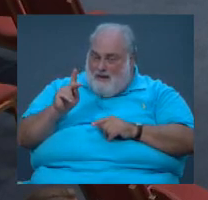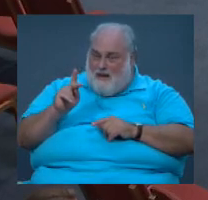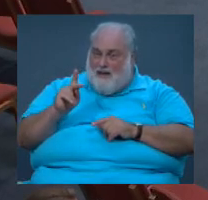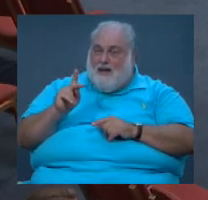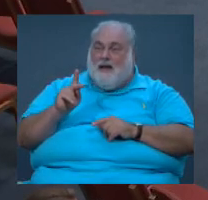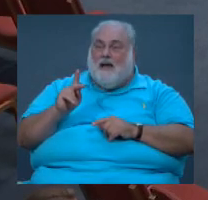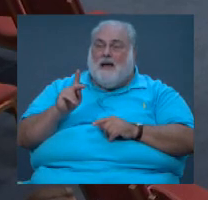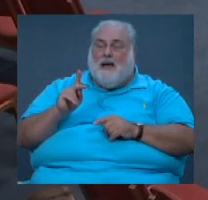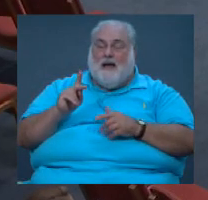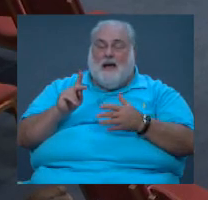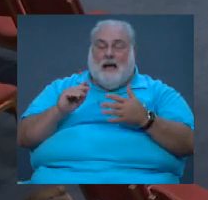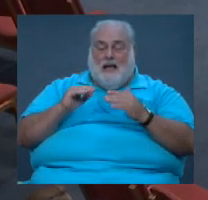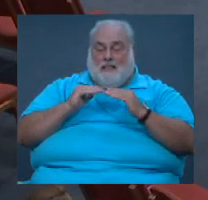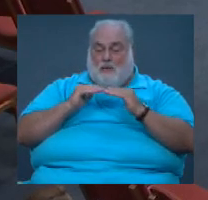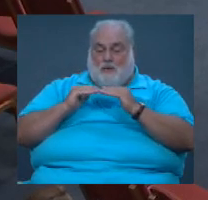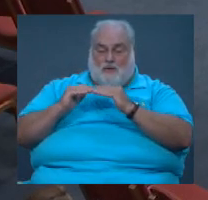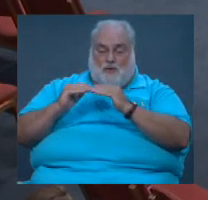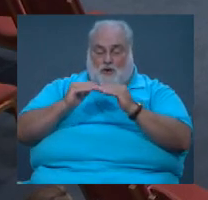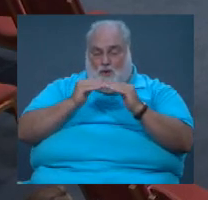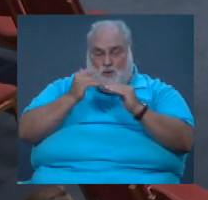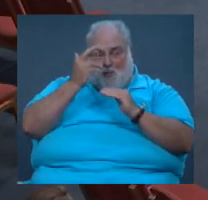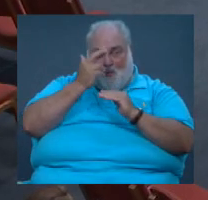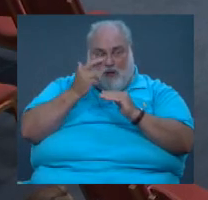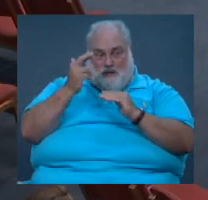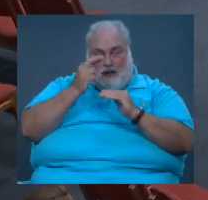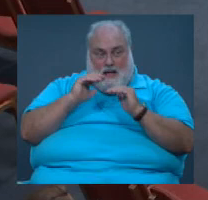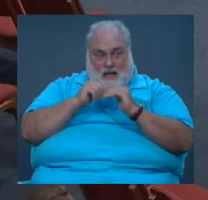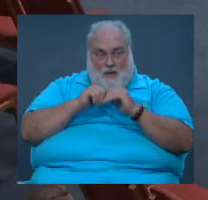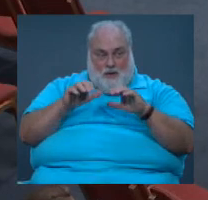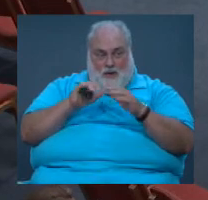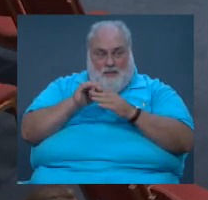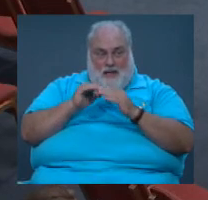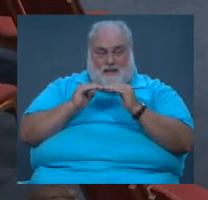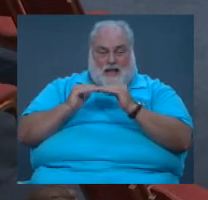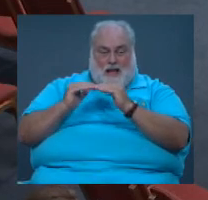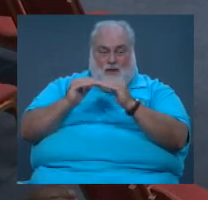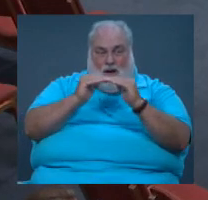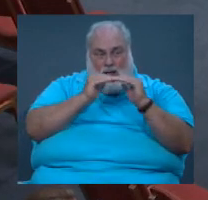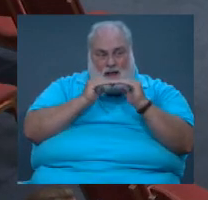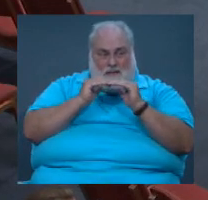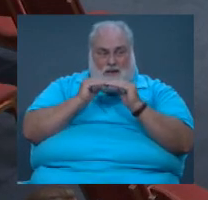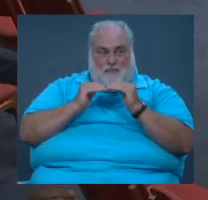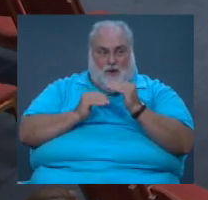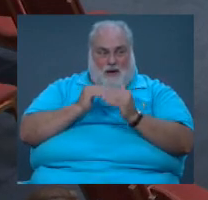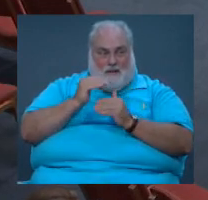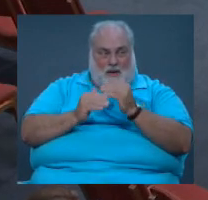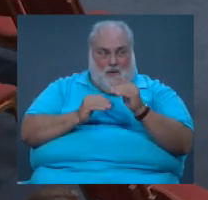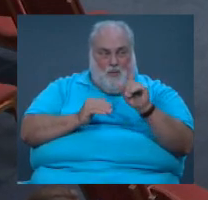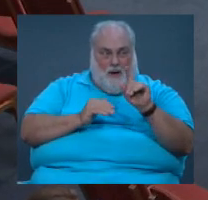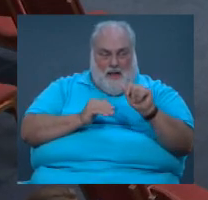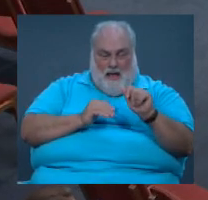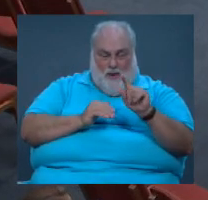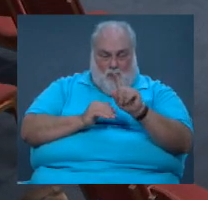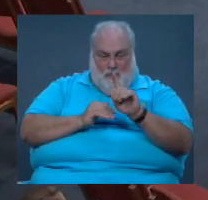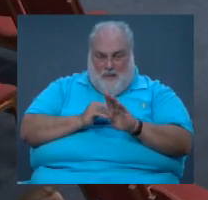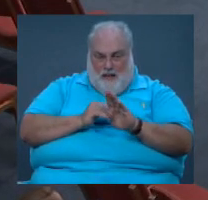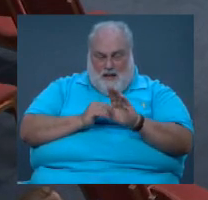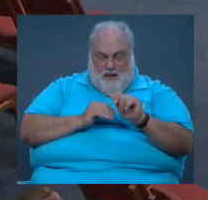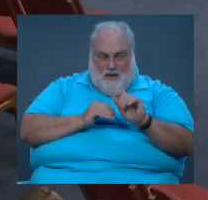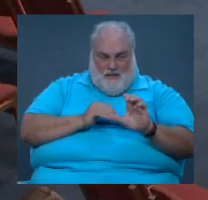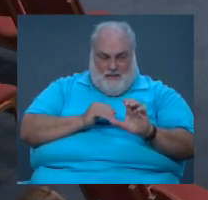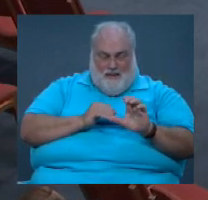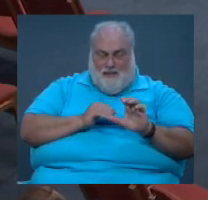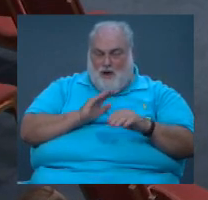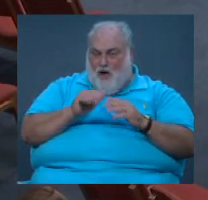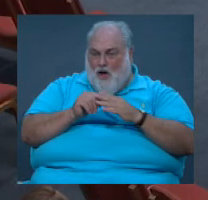not, there was no rhyme or reason on how we do it. This is an equalized priorities. There's no 1A or 1B. These are